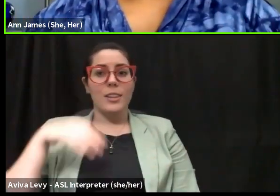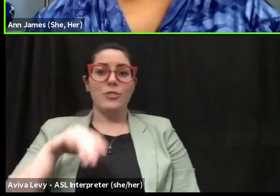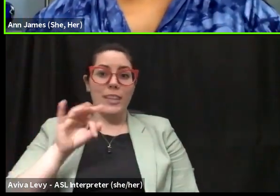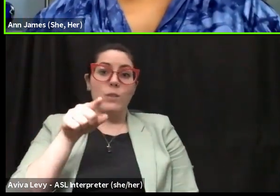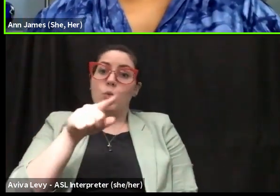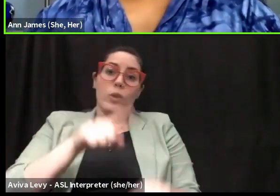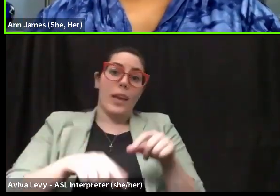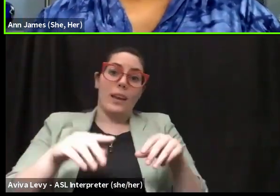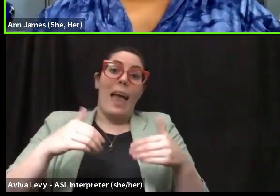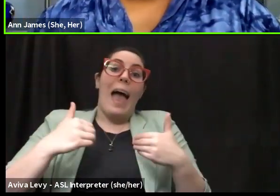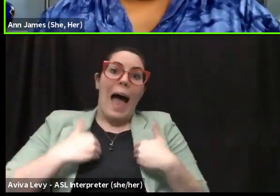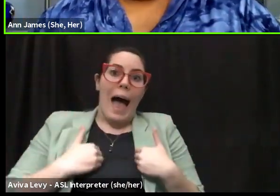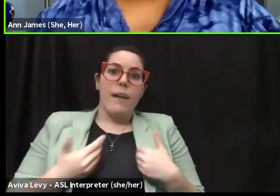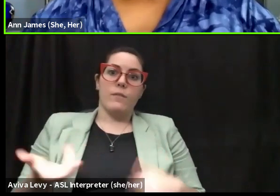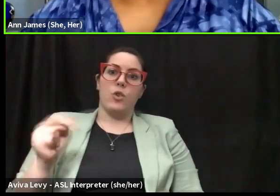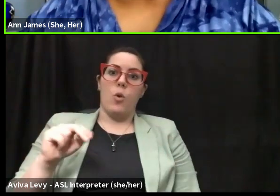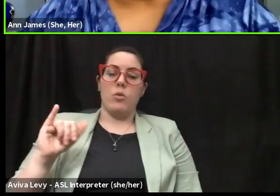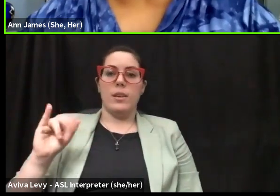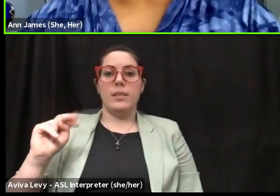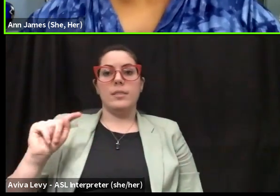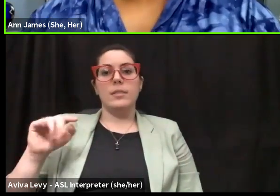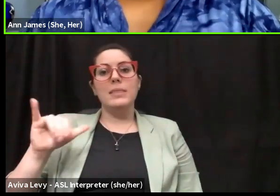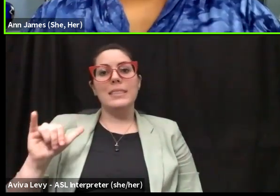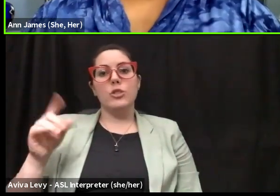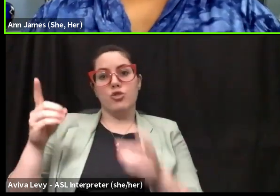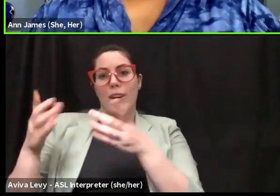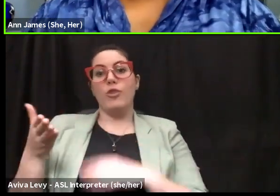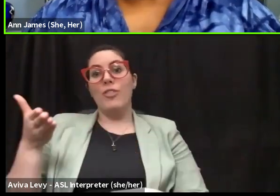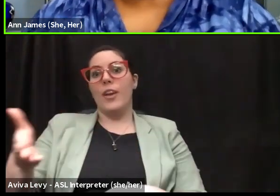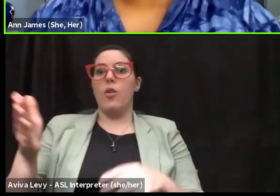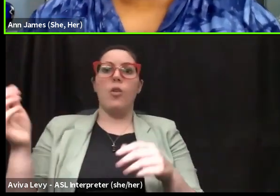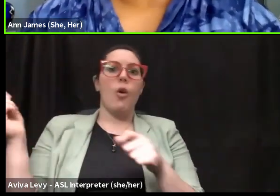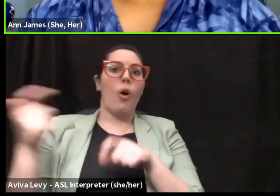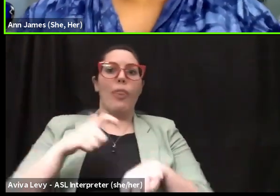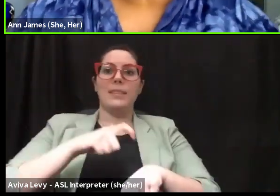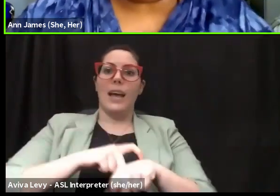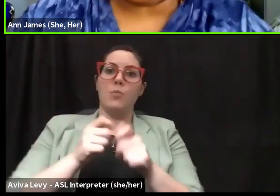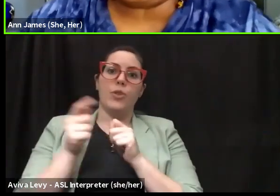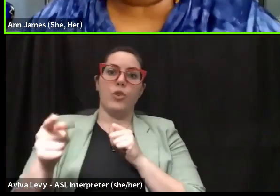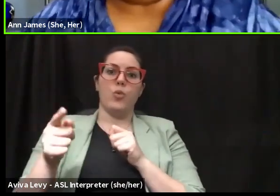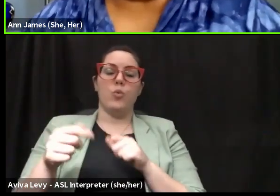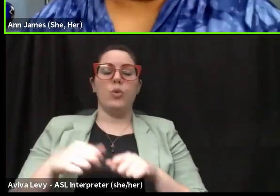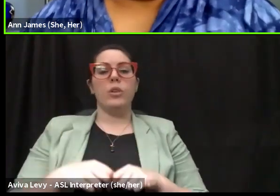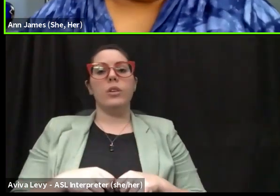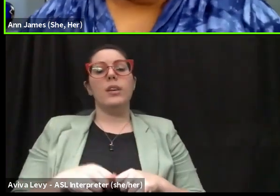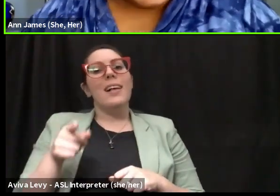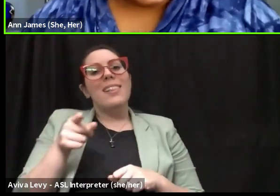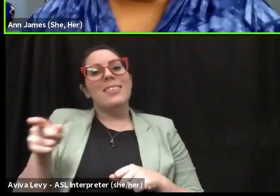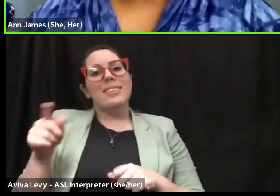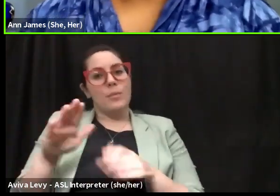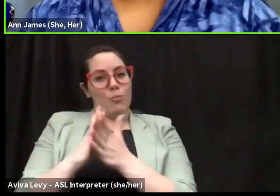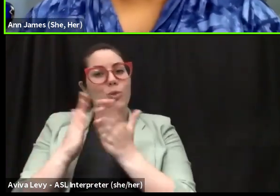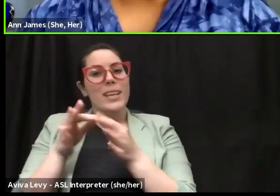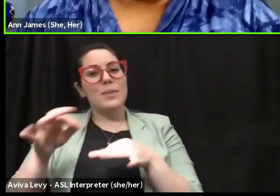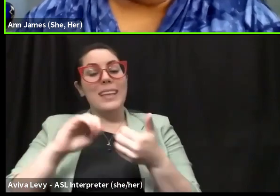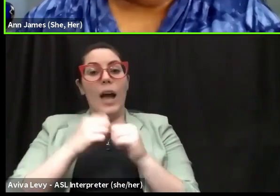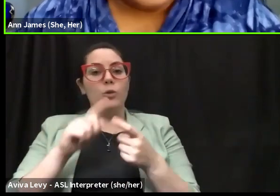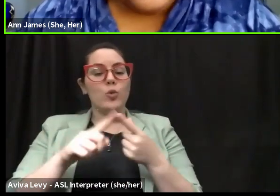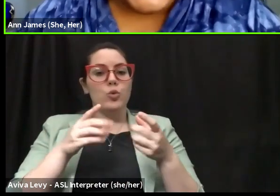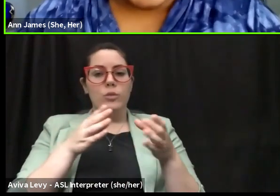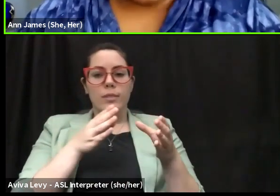intimacy director in the room with you at all times, how to navigate intimacy in